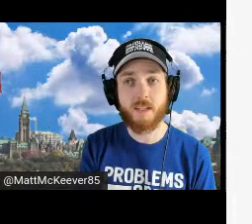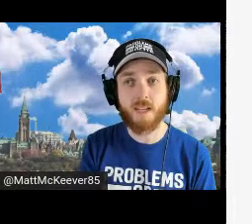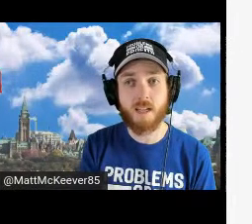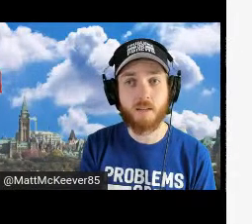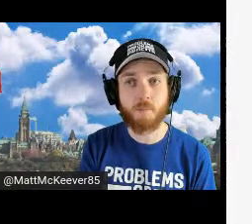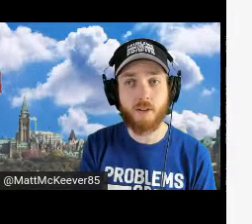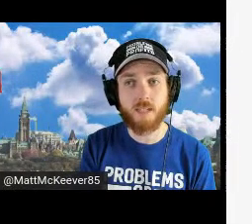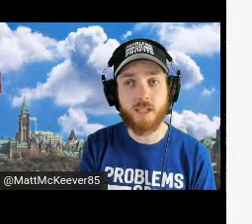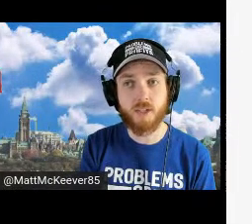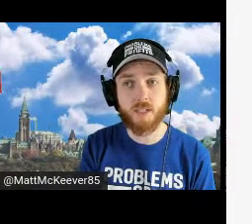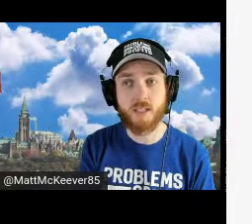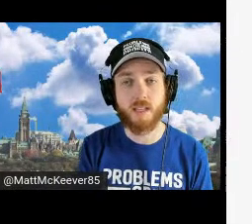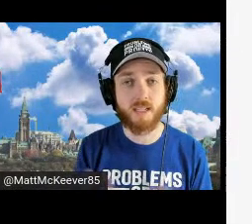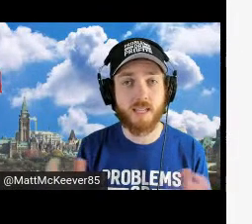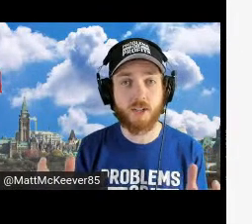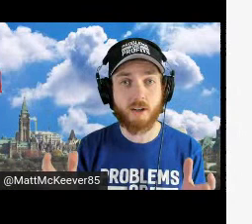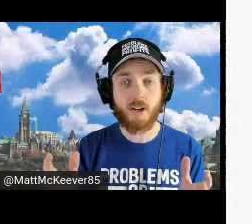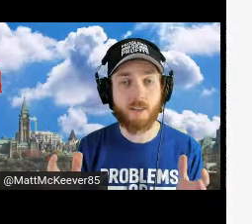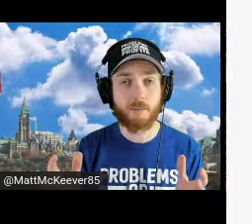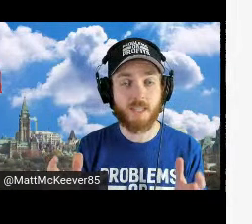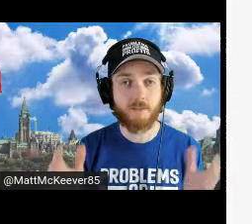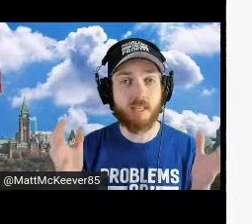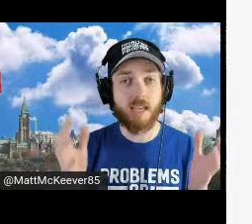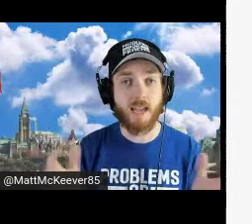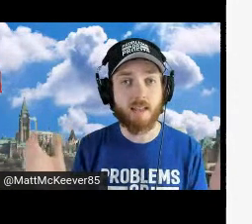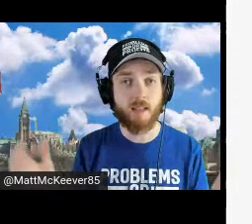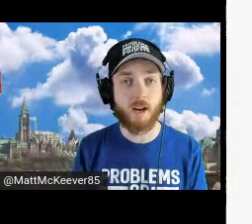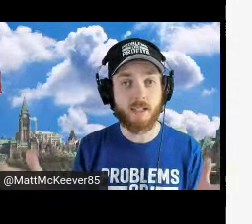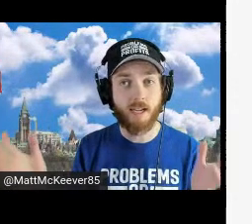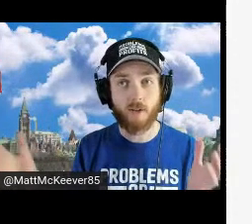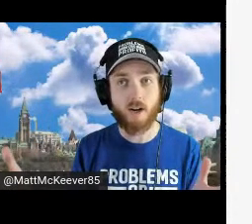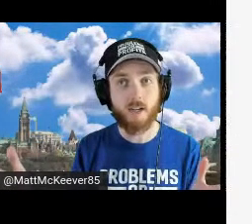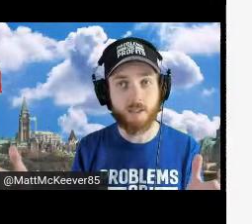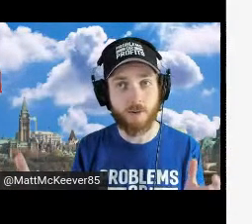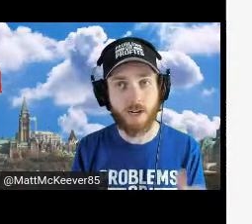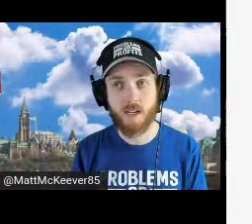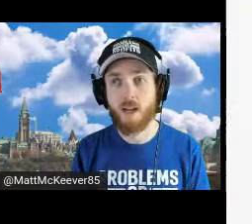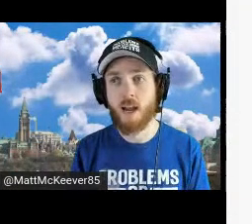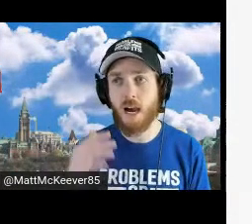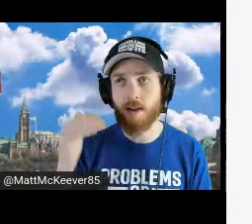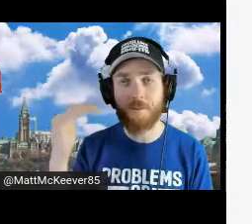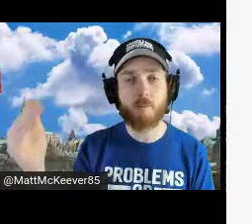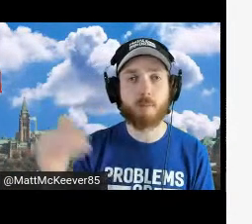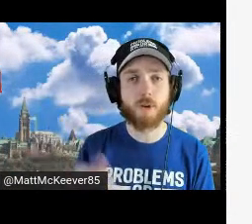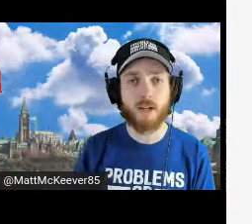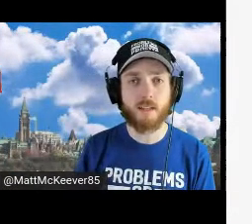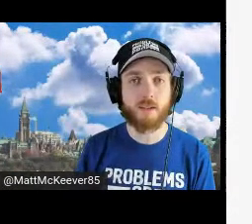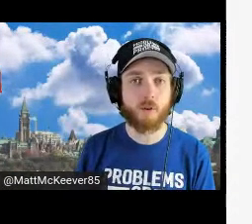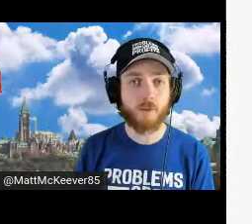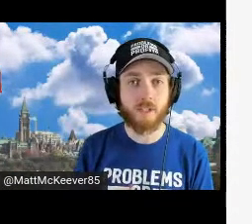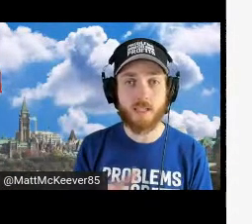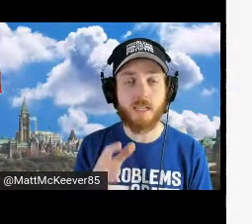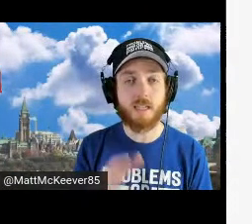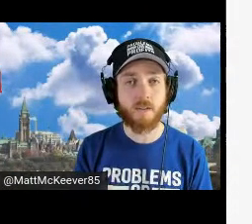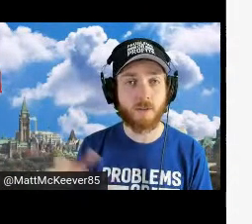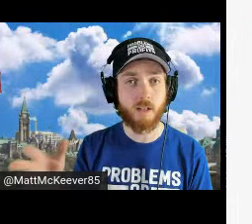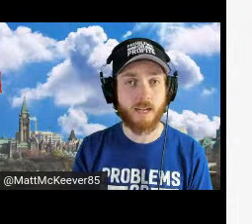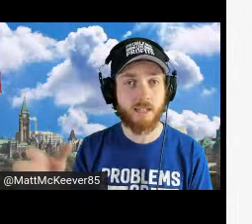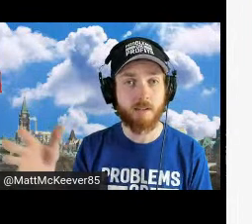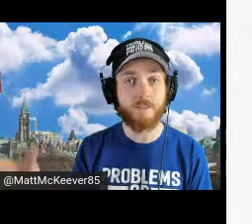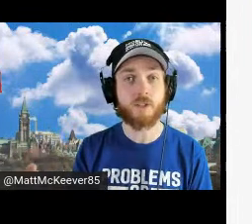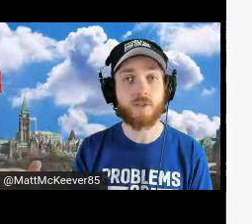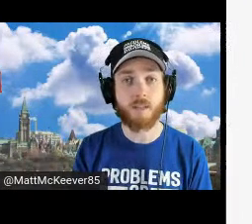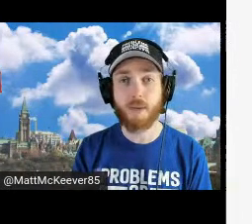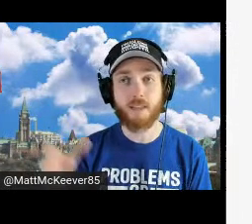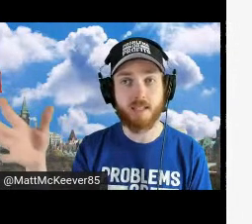group of Canadian politicians that essentially are calling themselves the anti-lockdown caucus, right? If I remember correctly, there's over 60 different